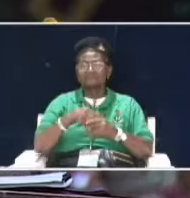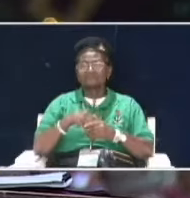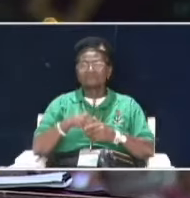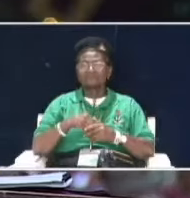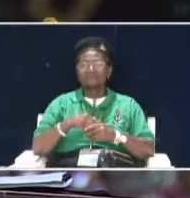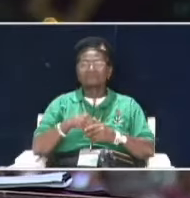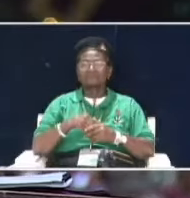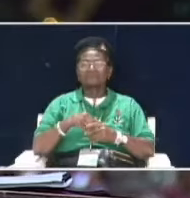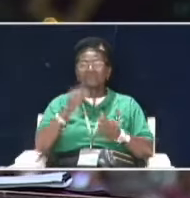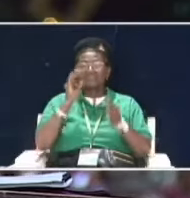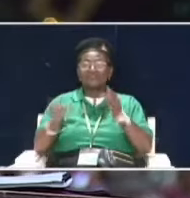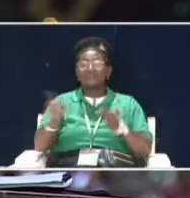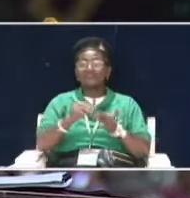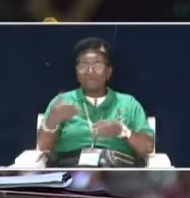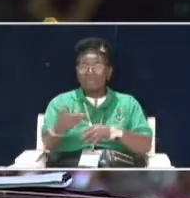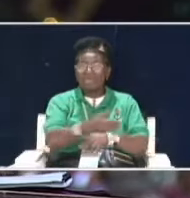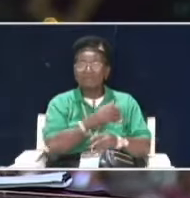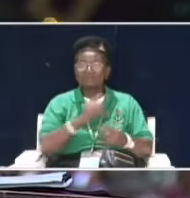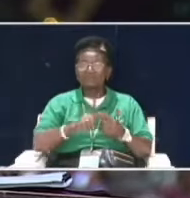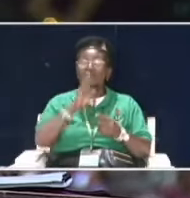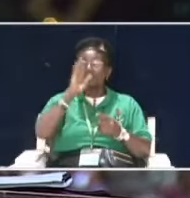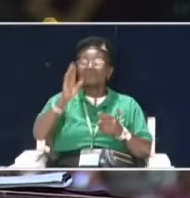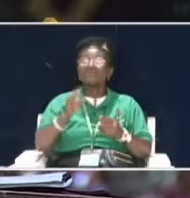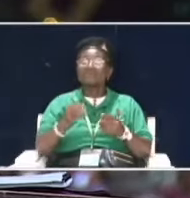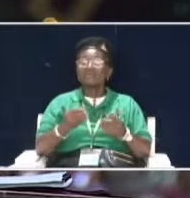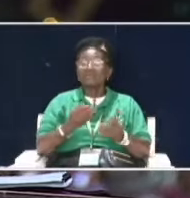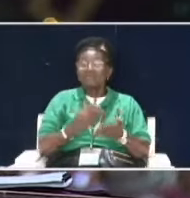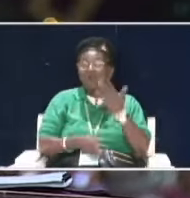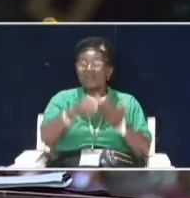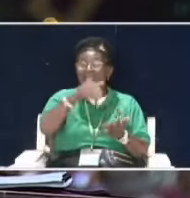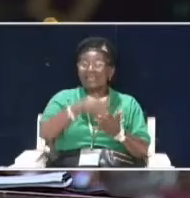if you claim to be born again and you are still living in sin,